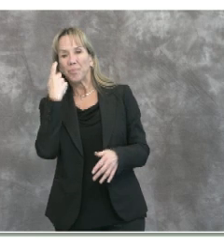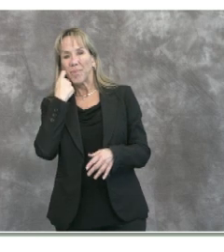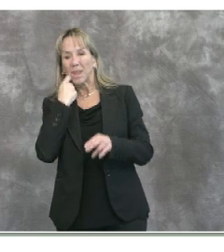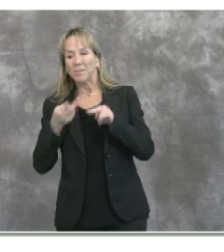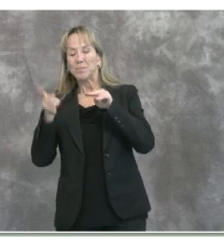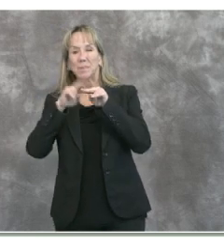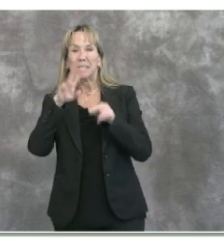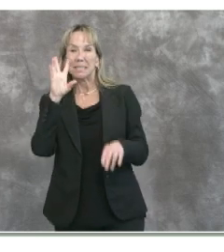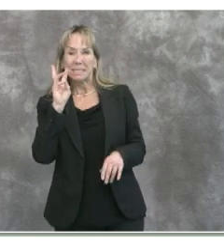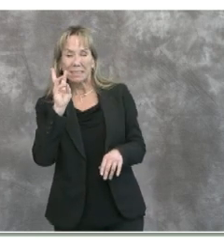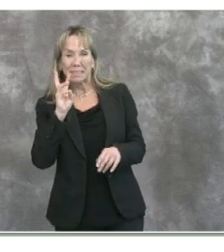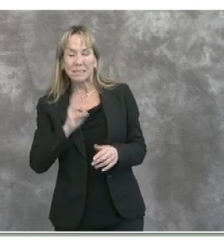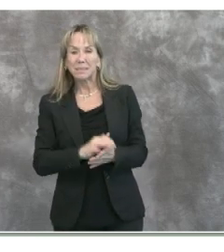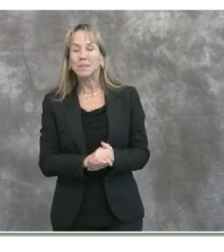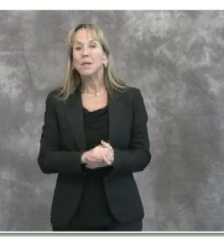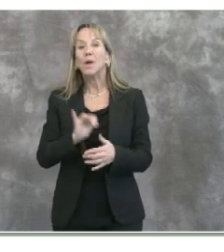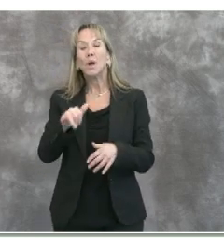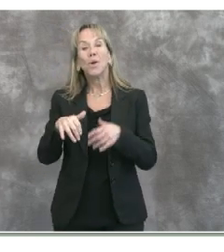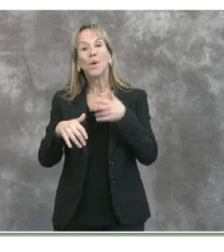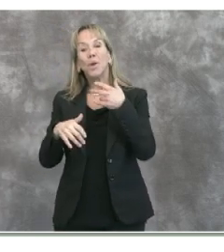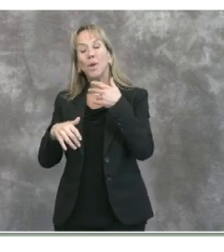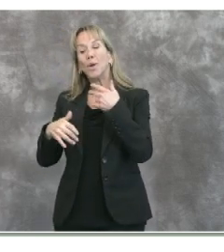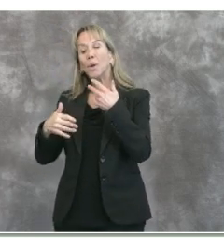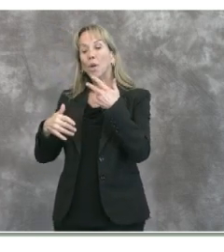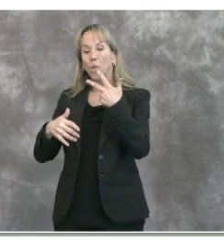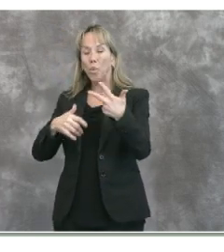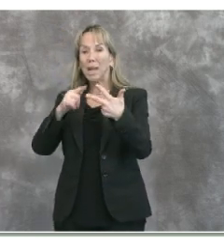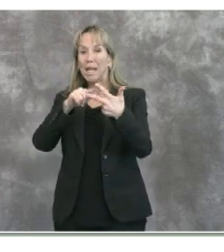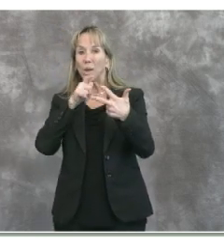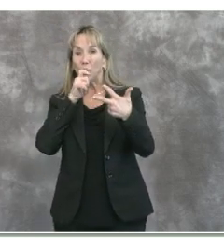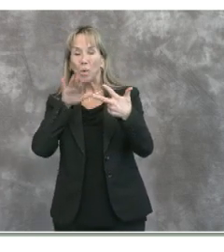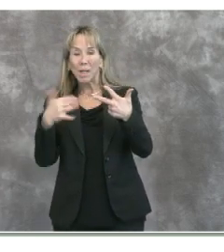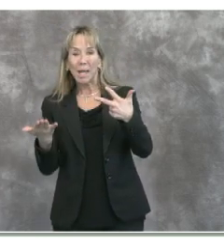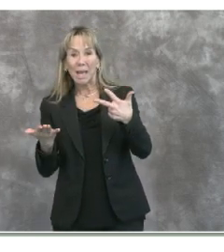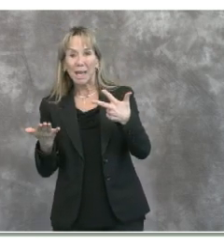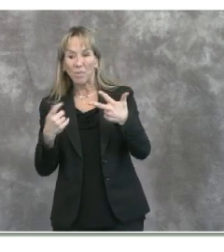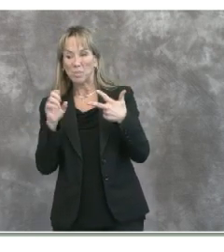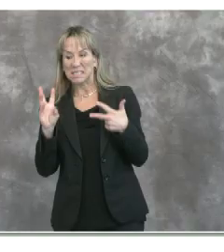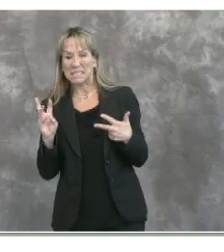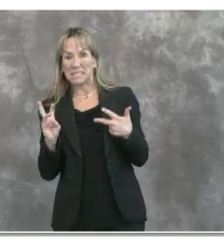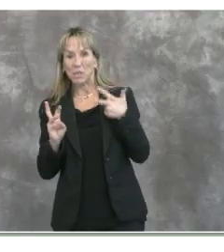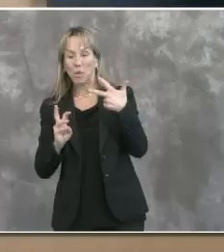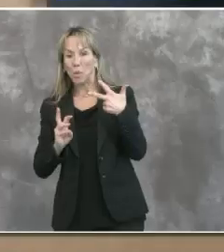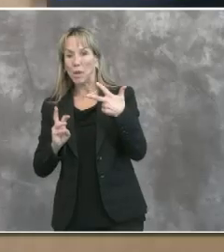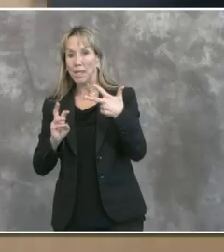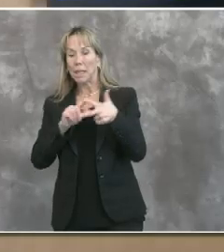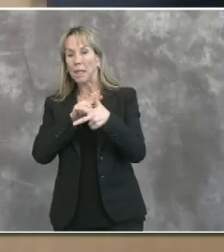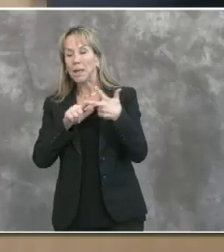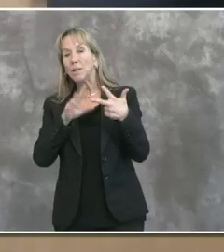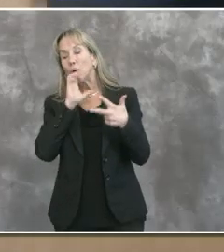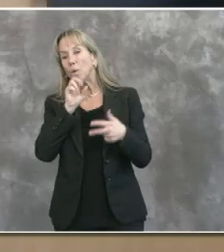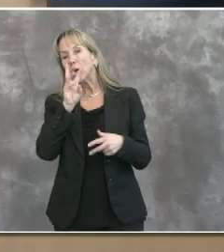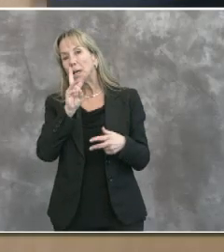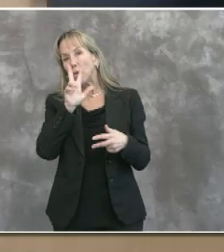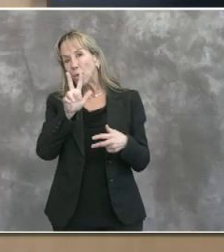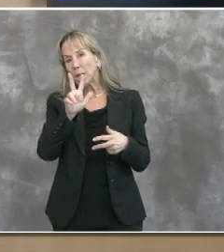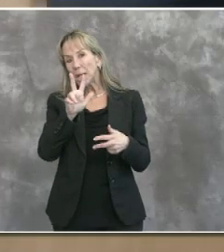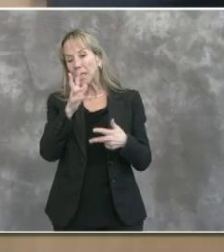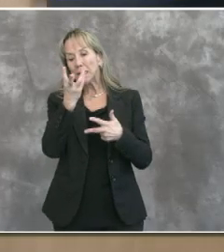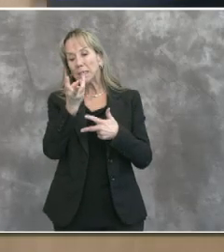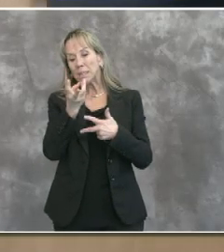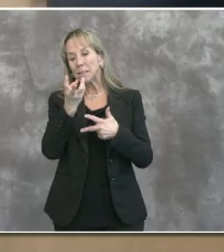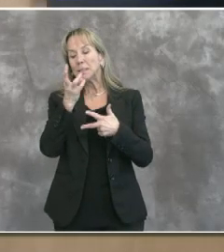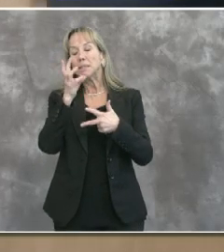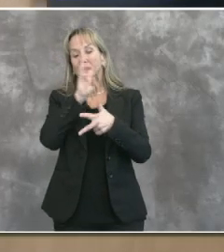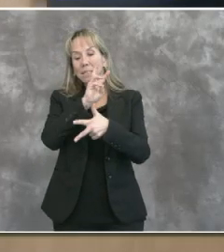6. The 3 individuals who died were 3 of the men were 63, 79,